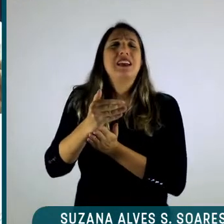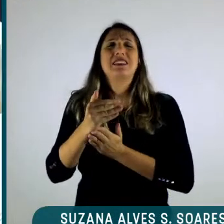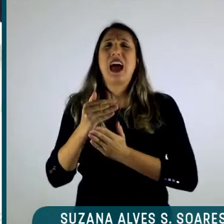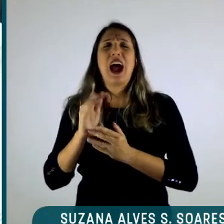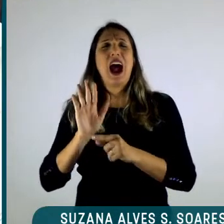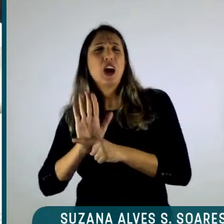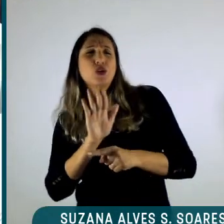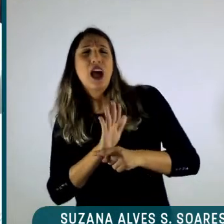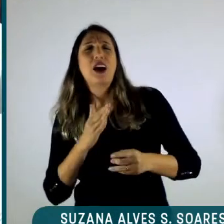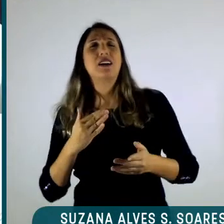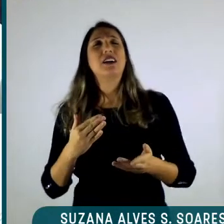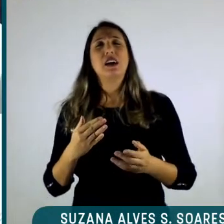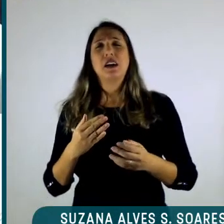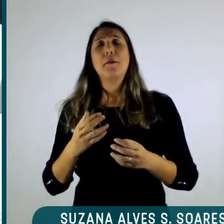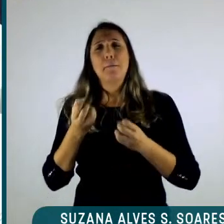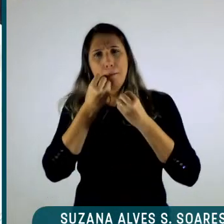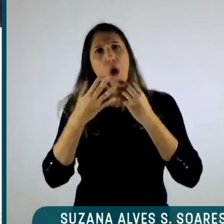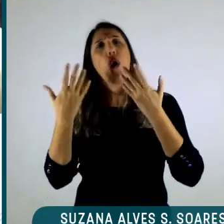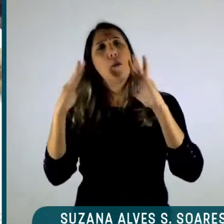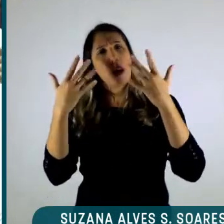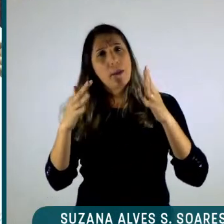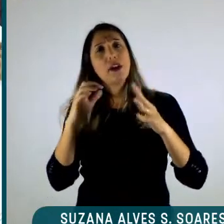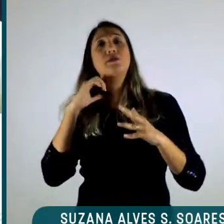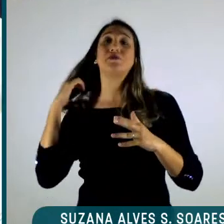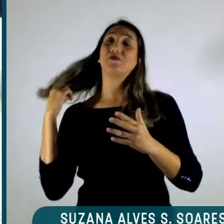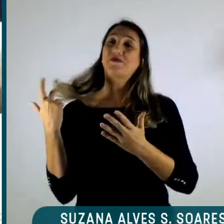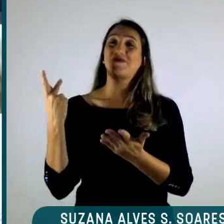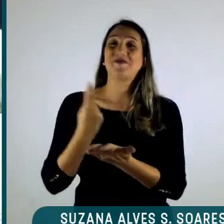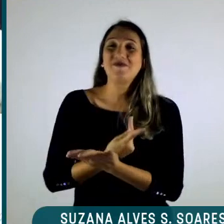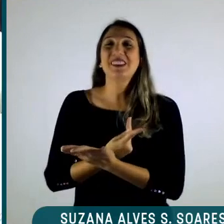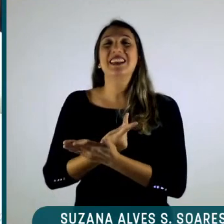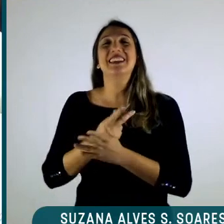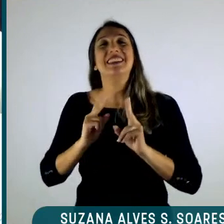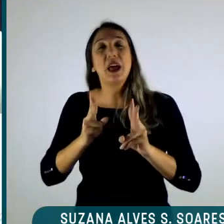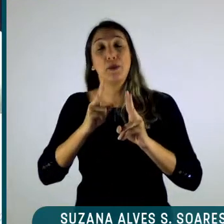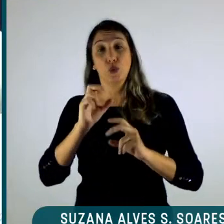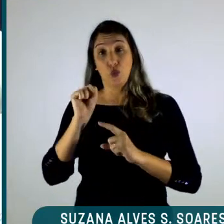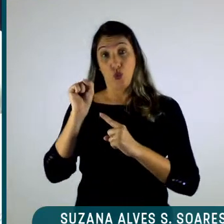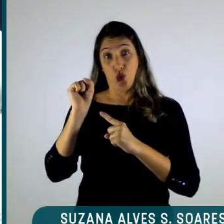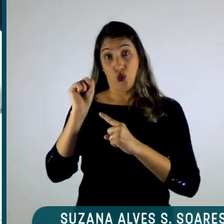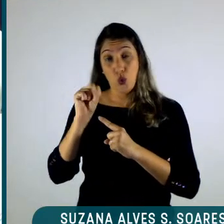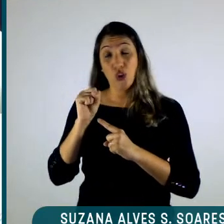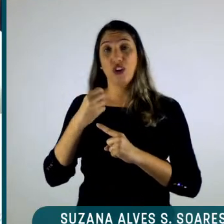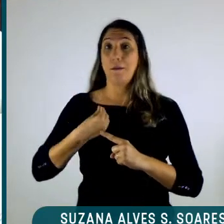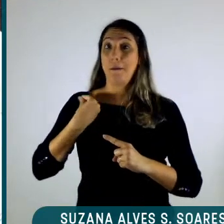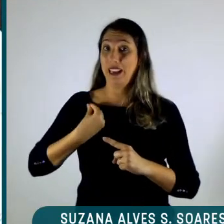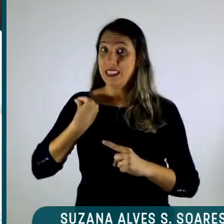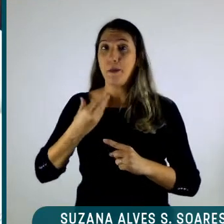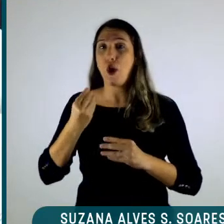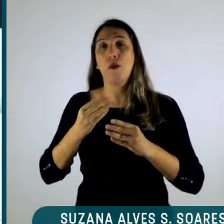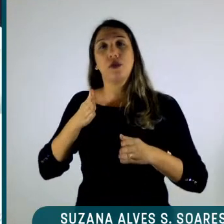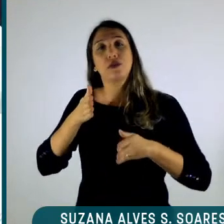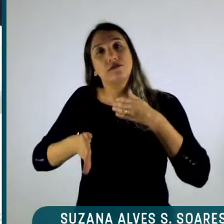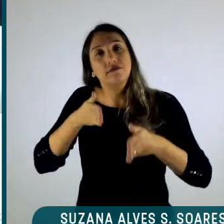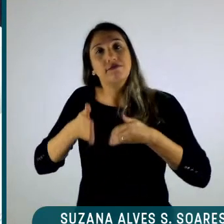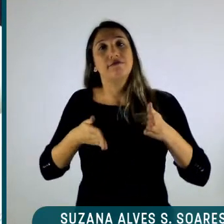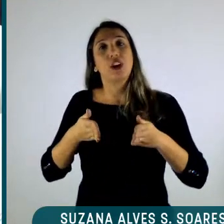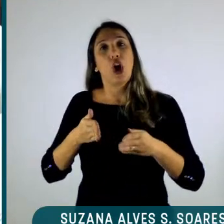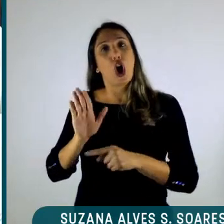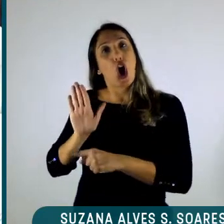community is very welcome. Of course, unfortunately, they're happening without the SUS